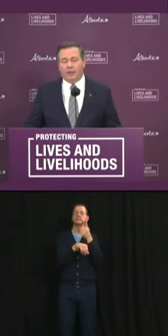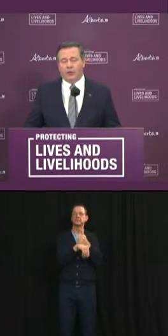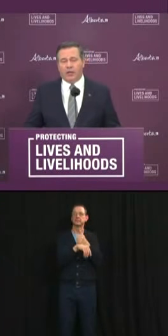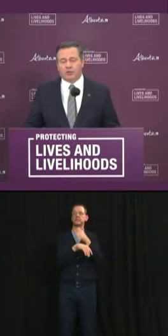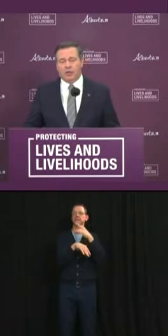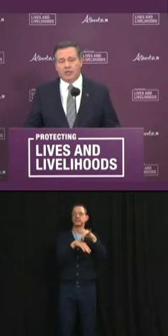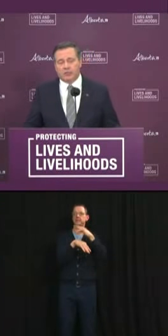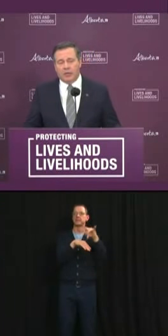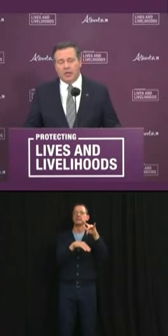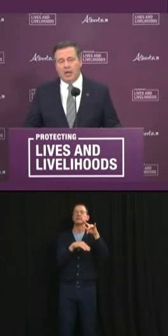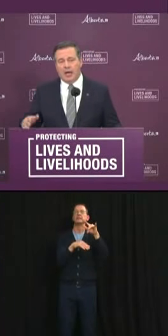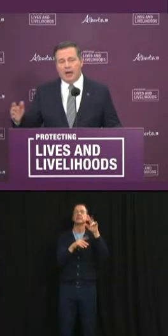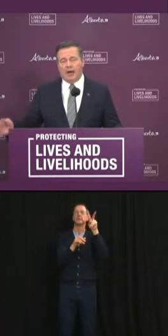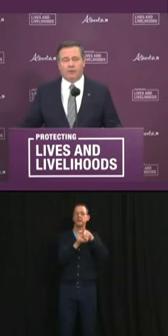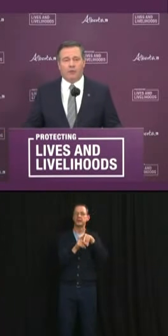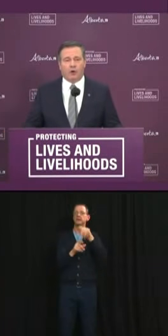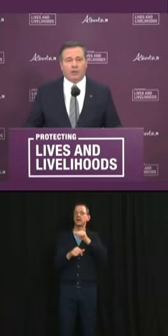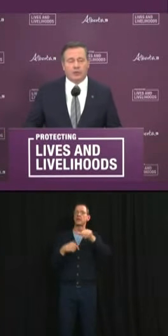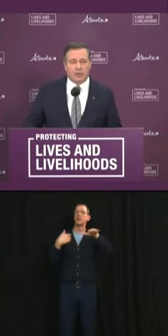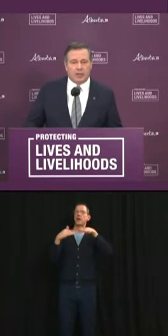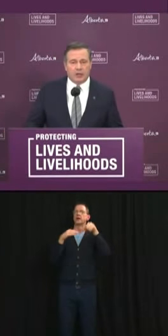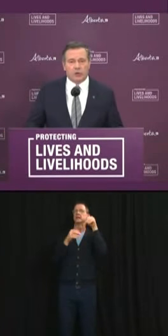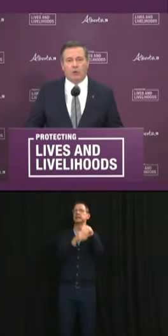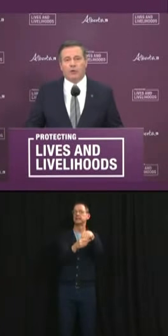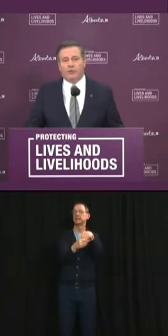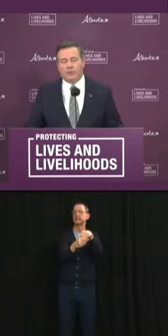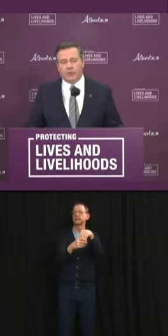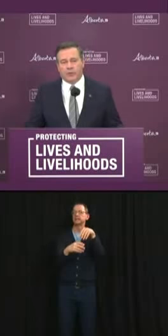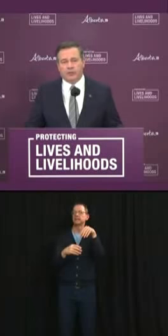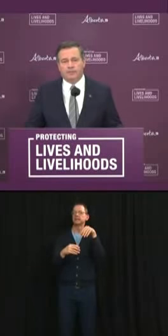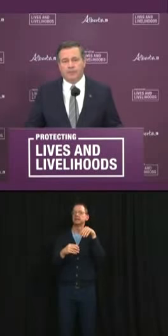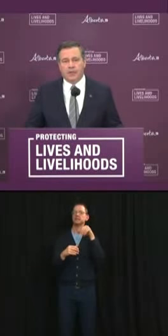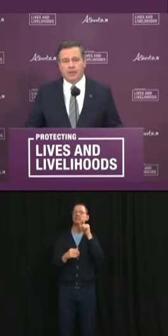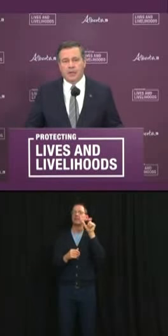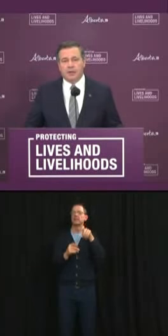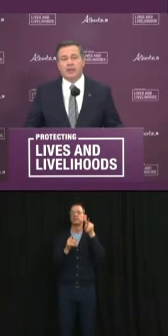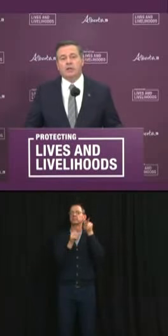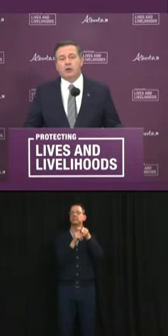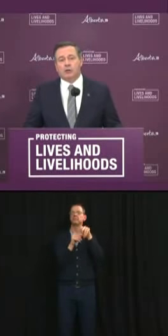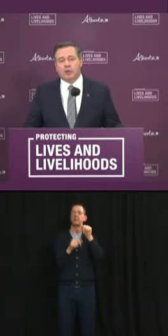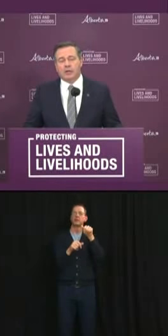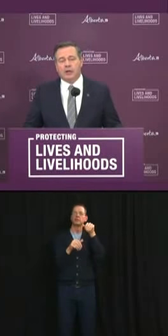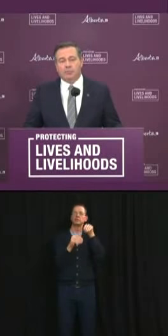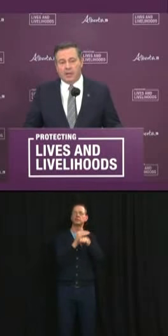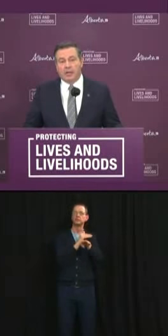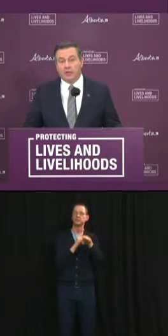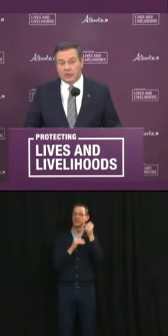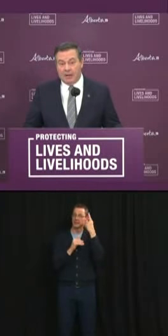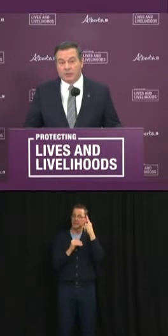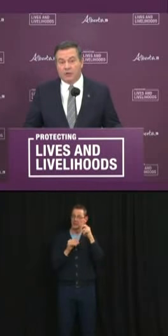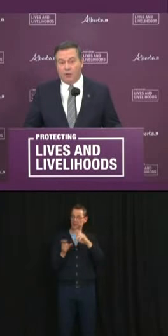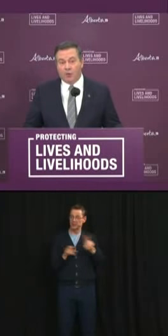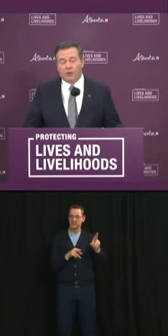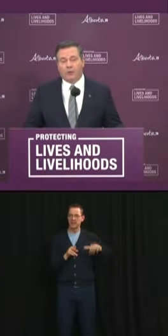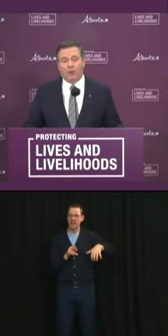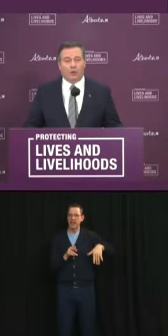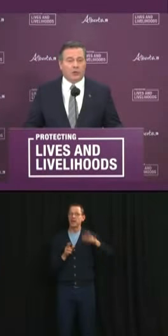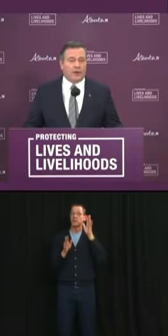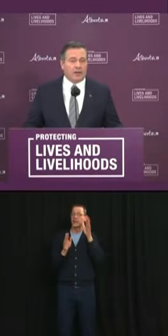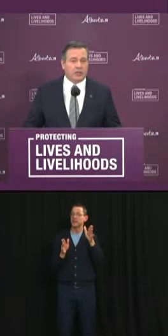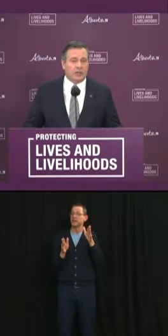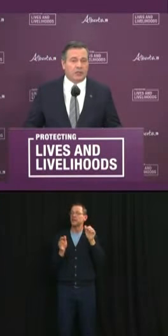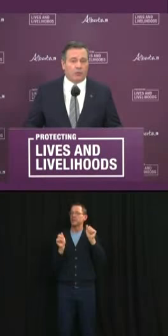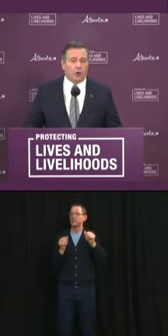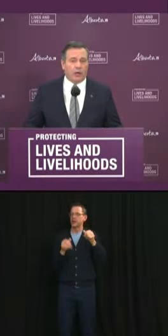becomes available next week after we've worked out the details with the pharmacies. These are three big steps forward for